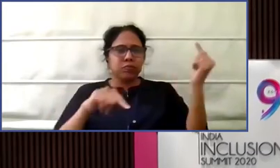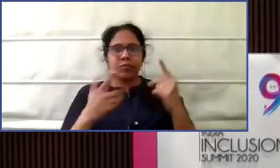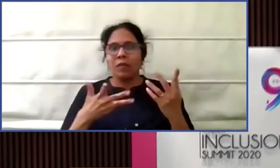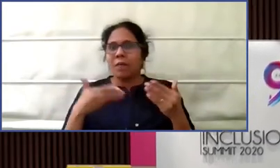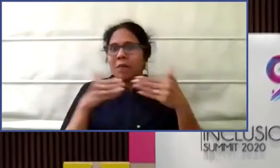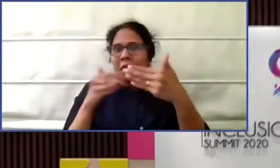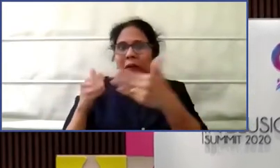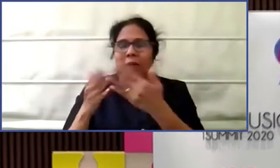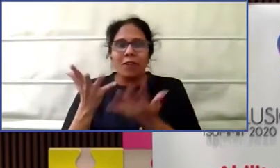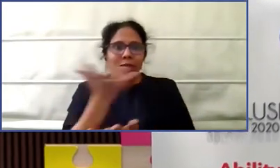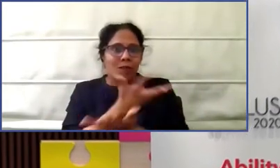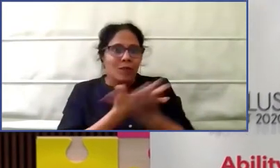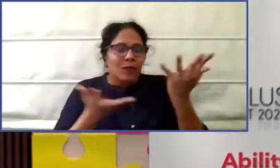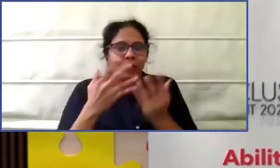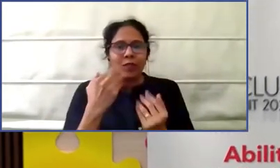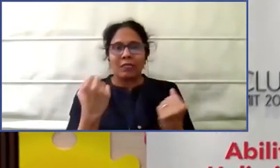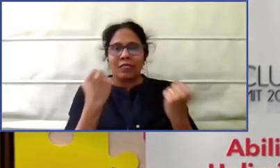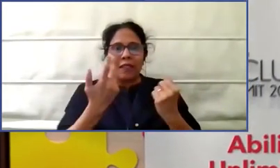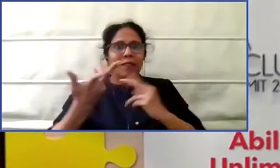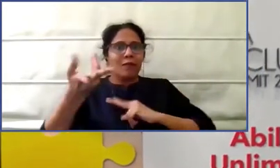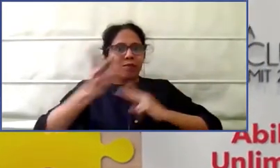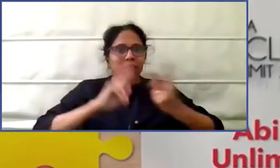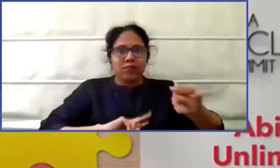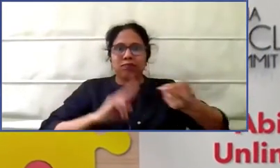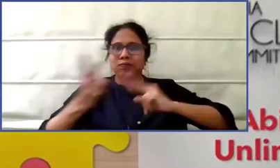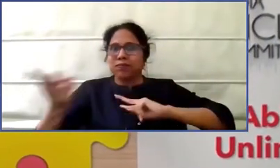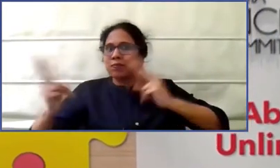other, learn from each other. And